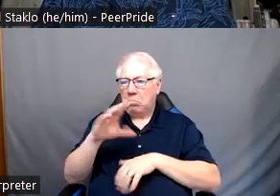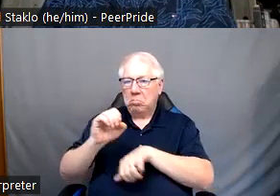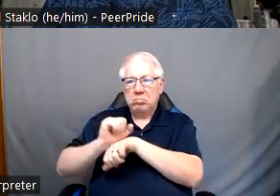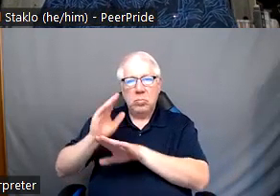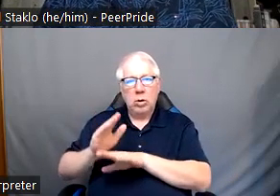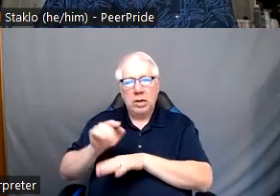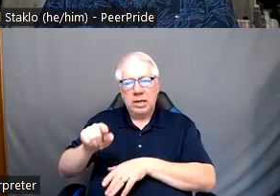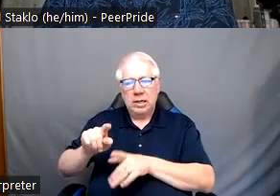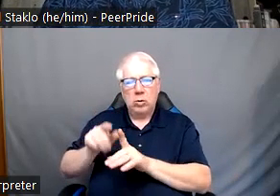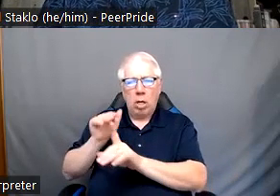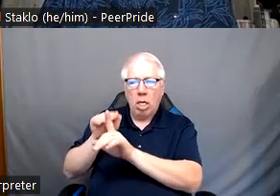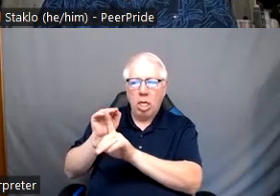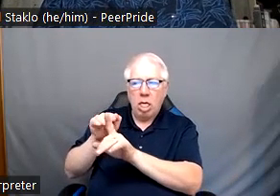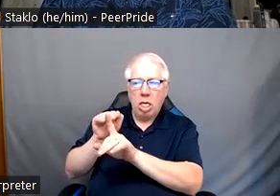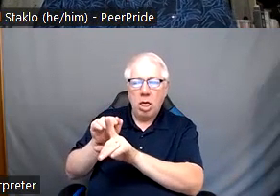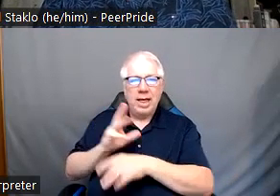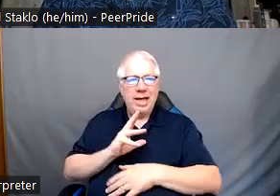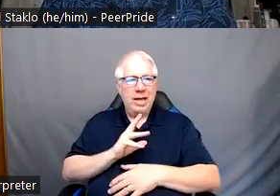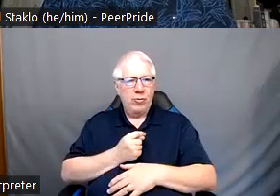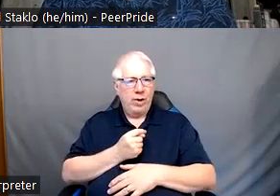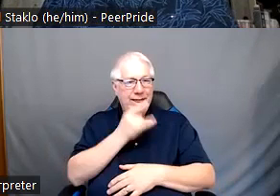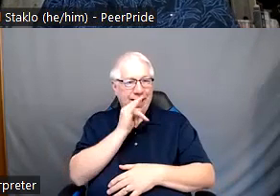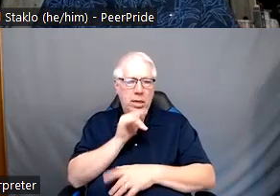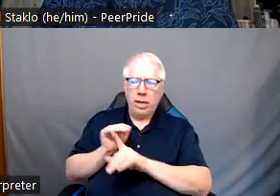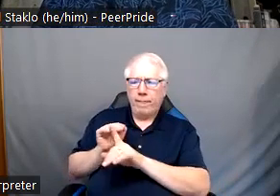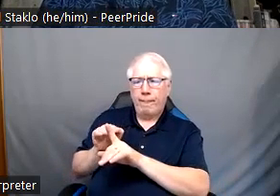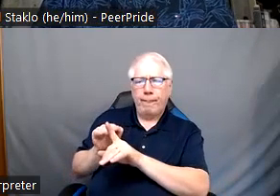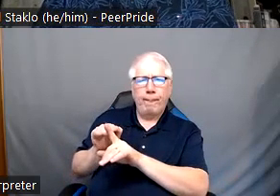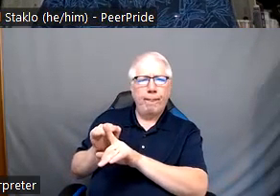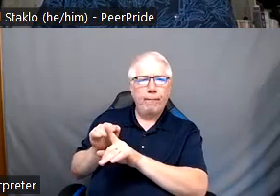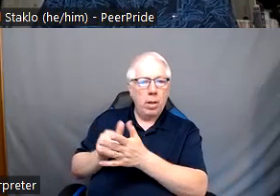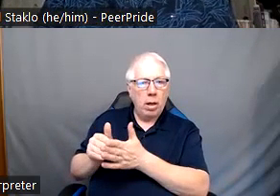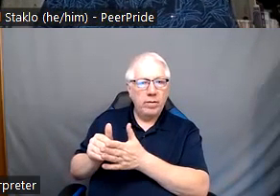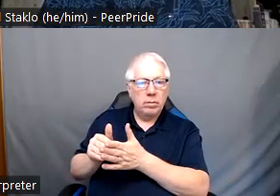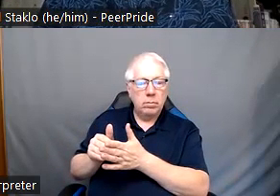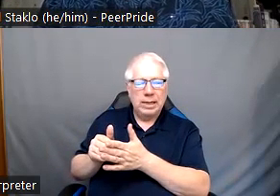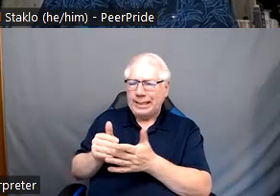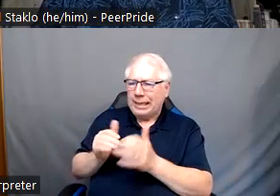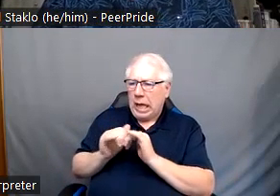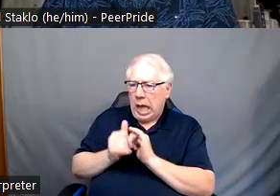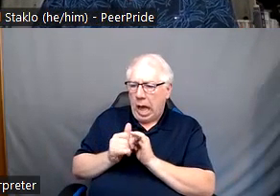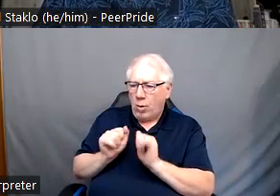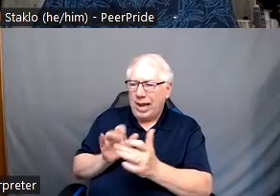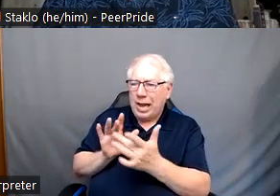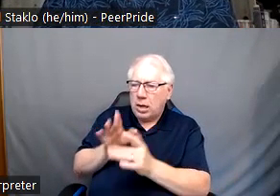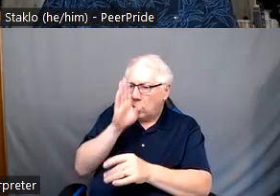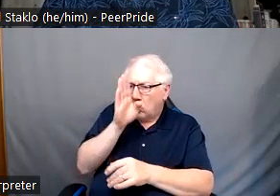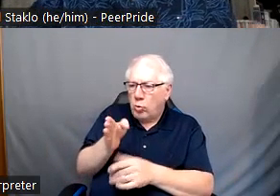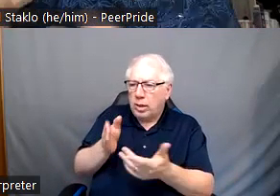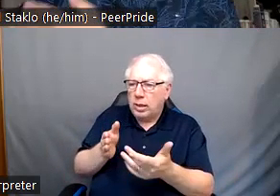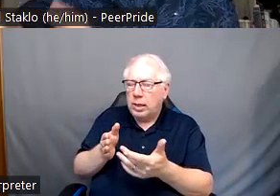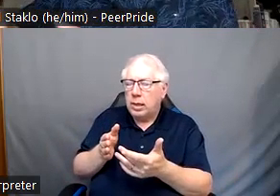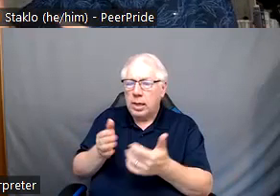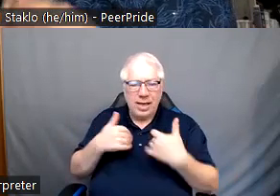started getting hit up a lot by a lot of trans kids in Connecticut, and being like, is there a way that I can just reach you directly? And like,